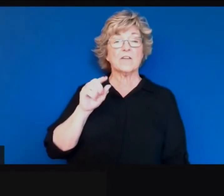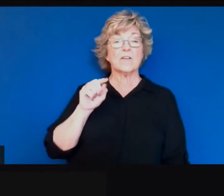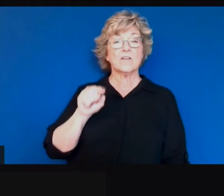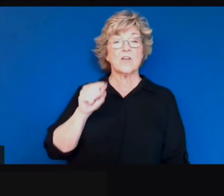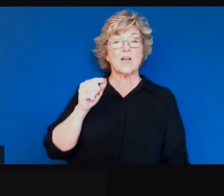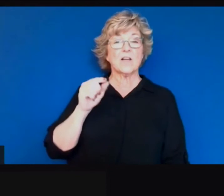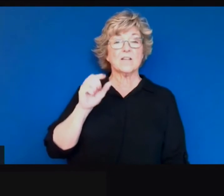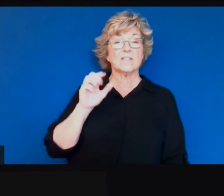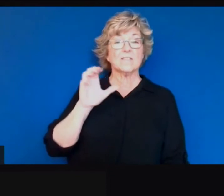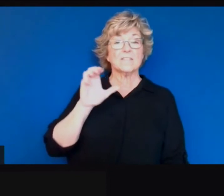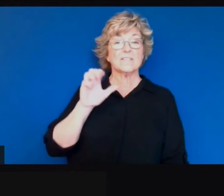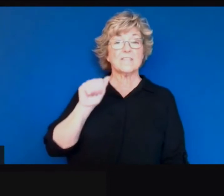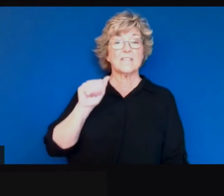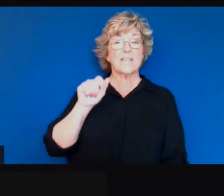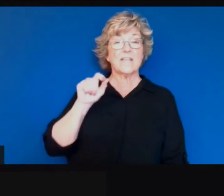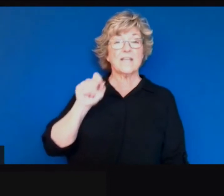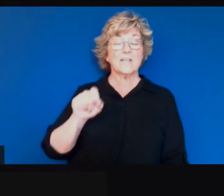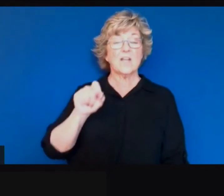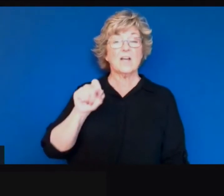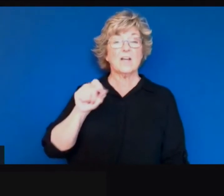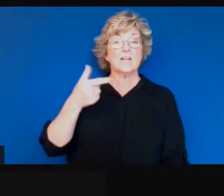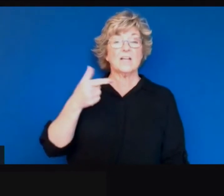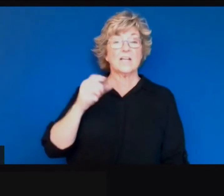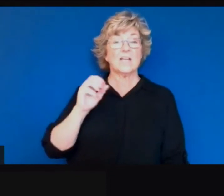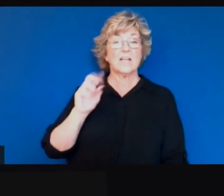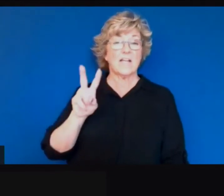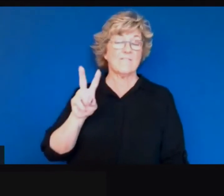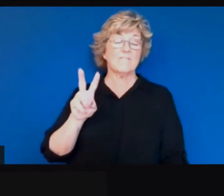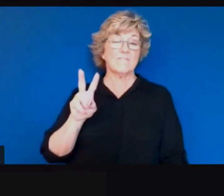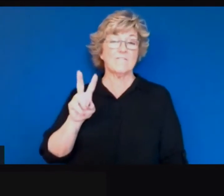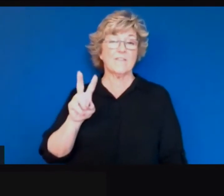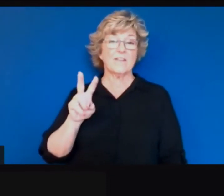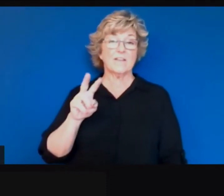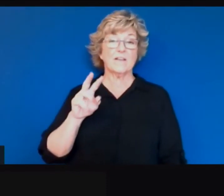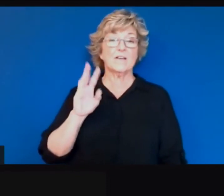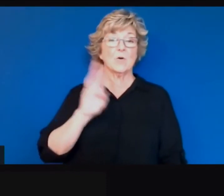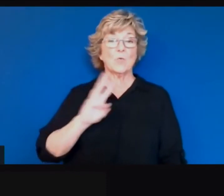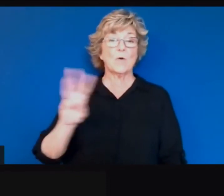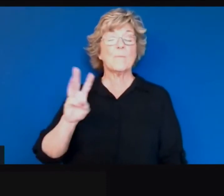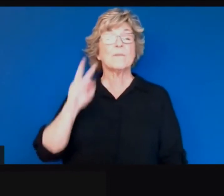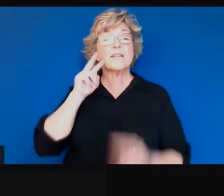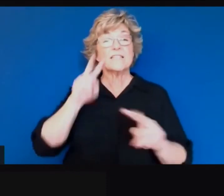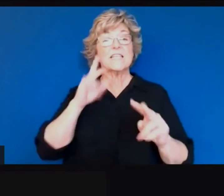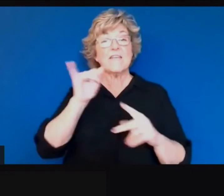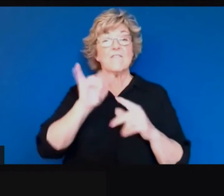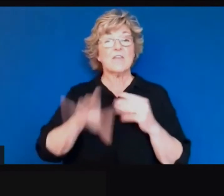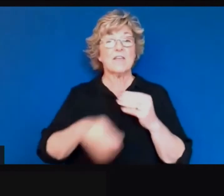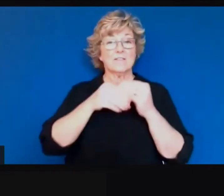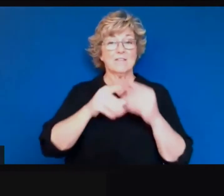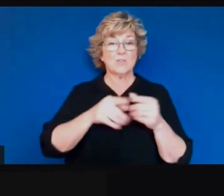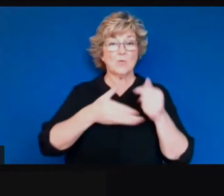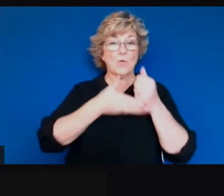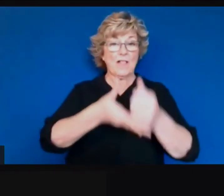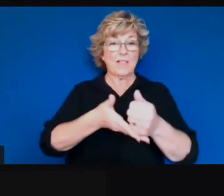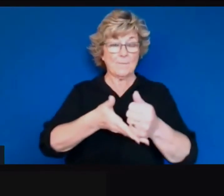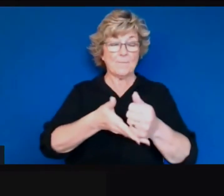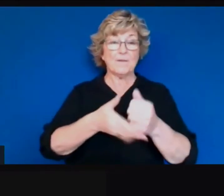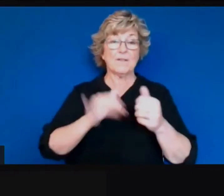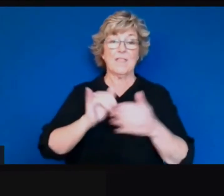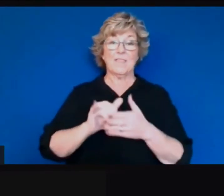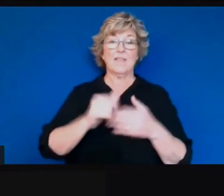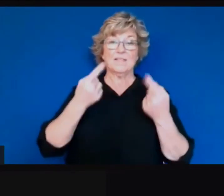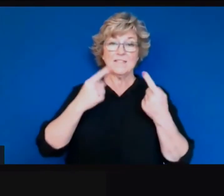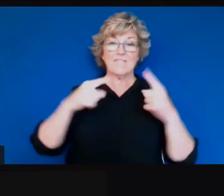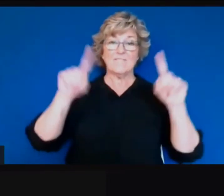to help support fellow Californians at this remarkable time of need. That program has been effective. We just need